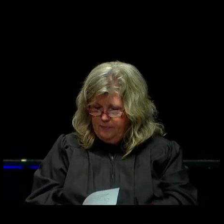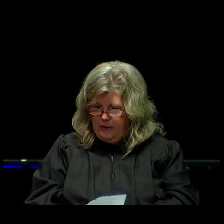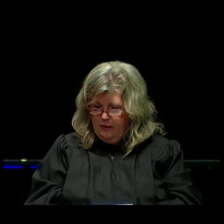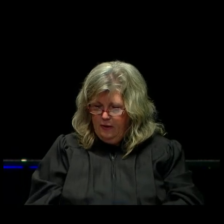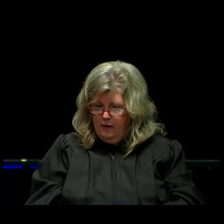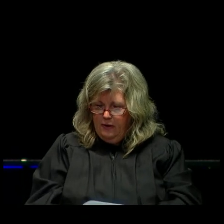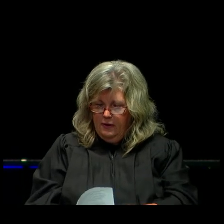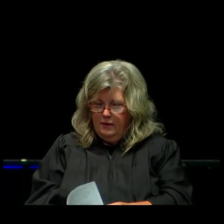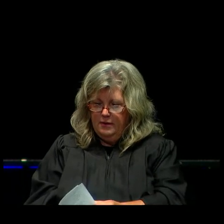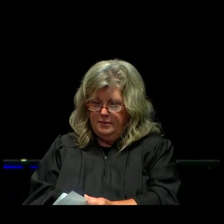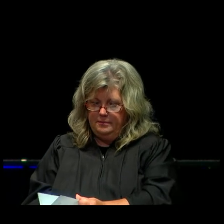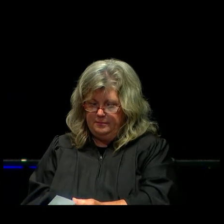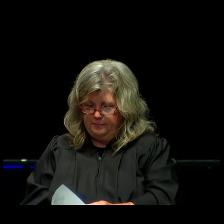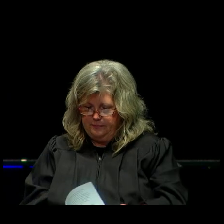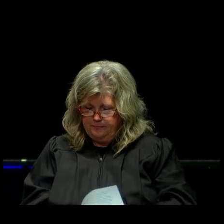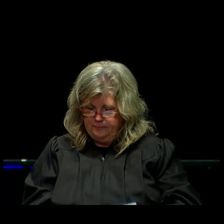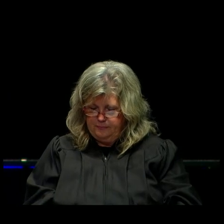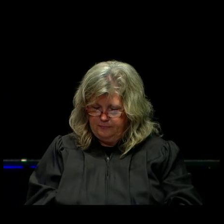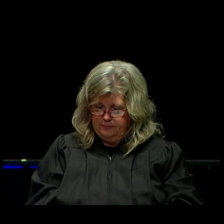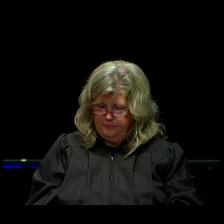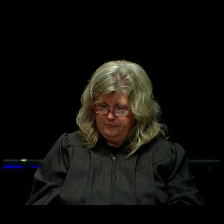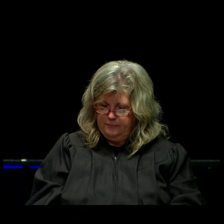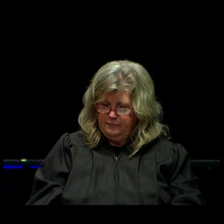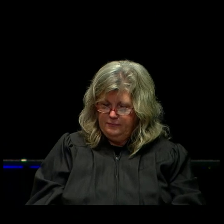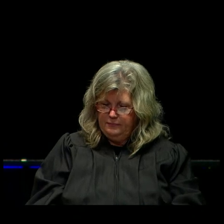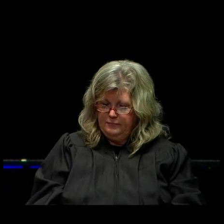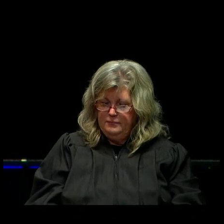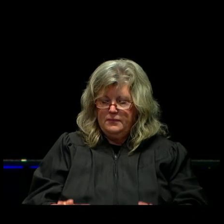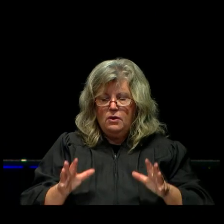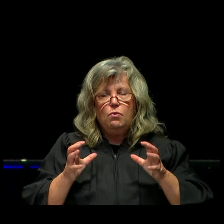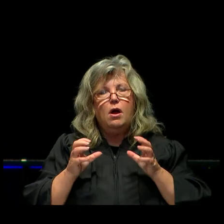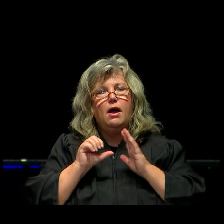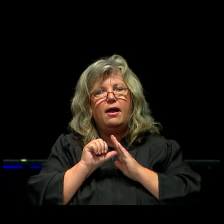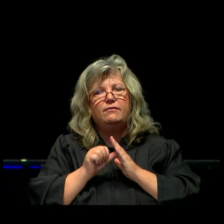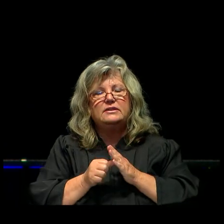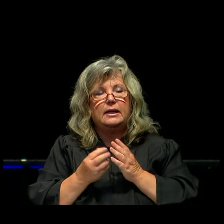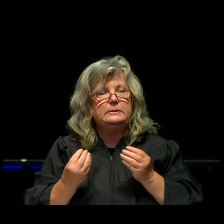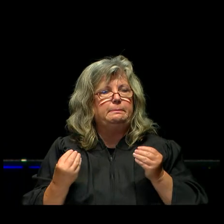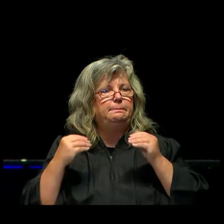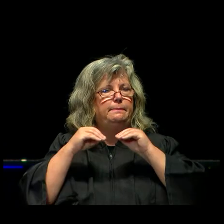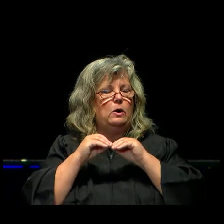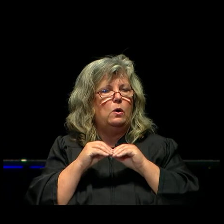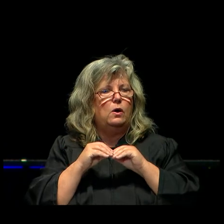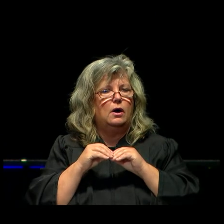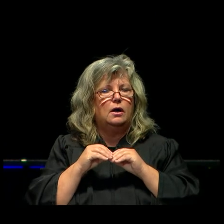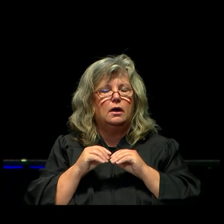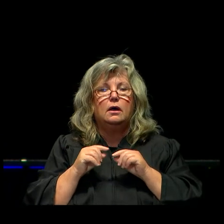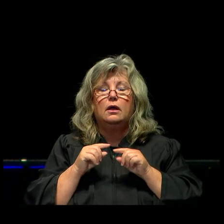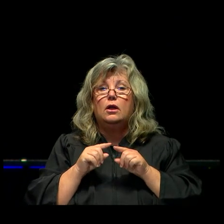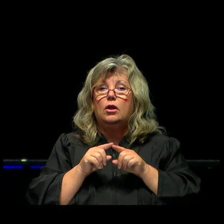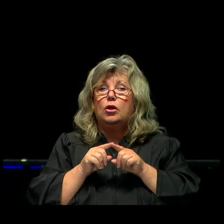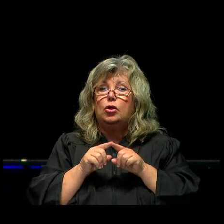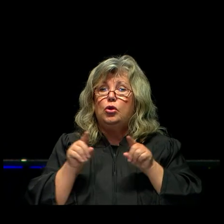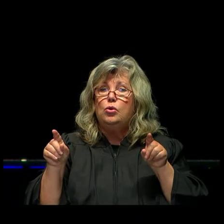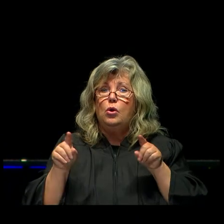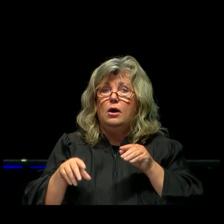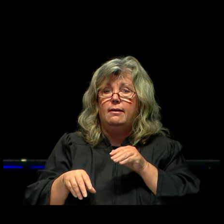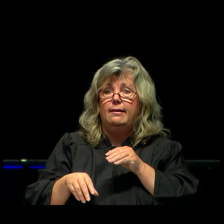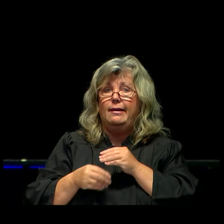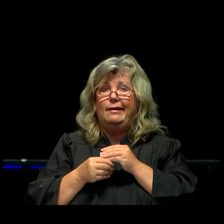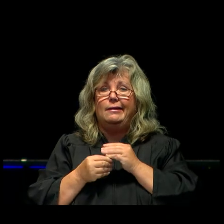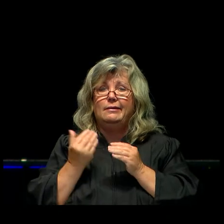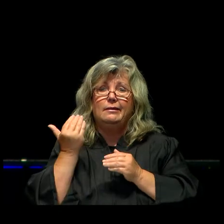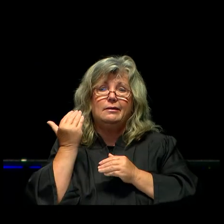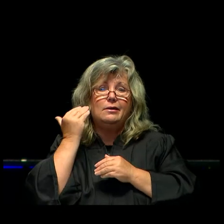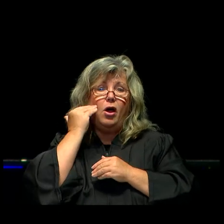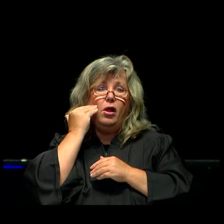So I want to emphasize that further and go on to say that you're not just adding knowledge in